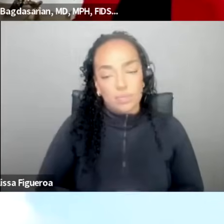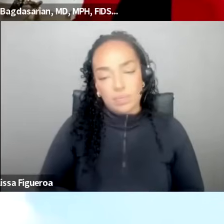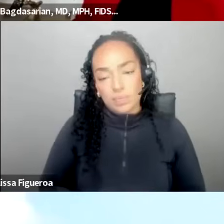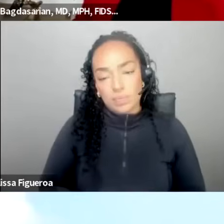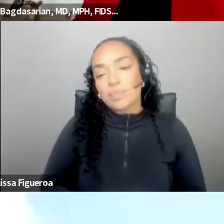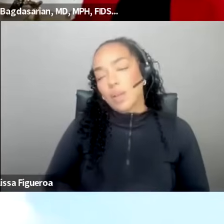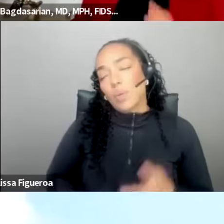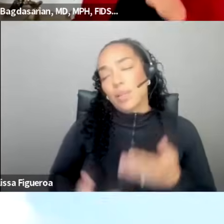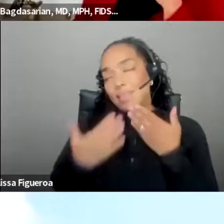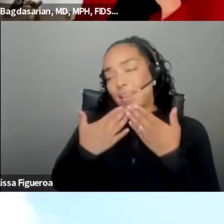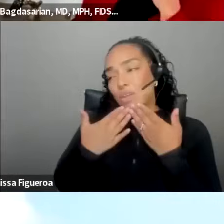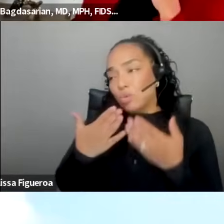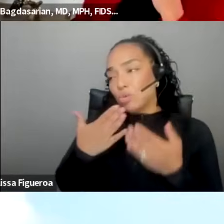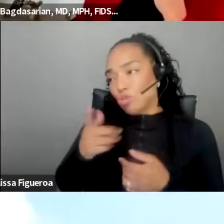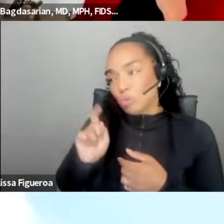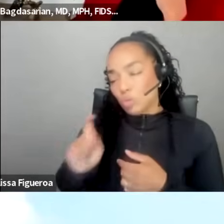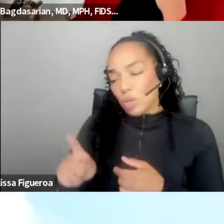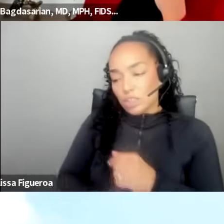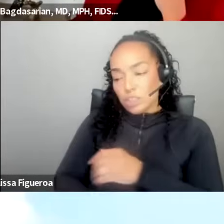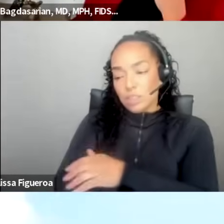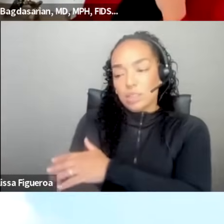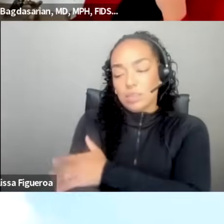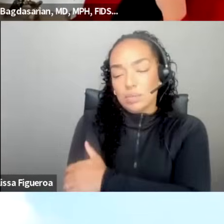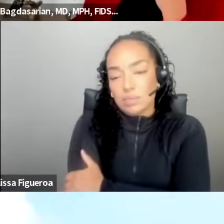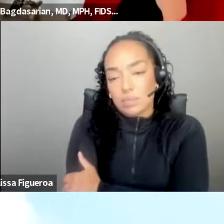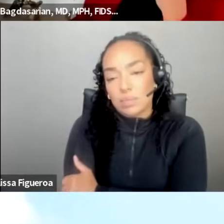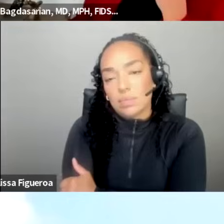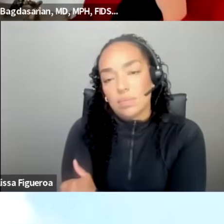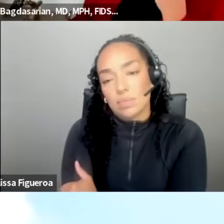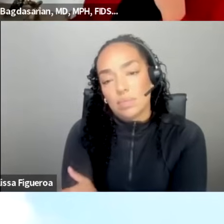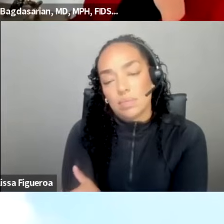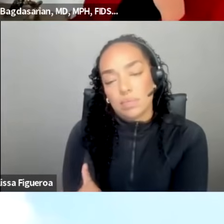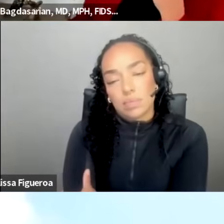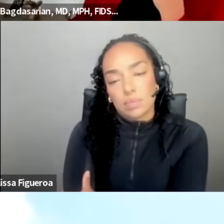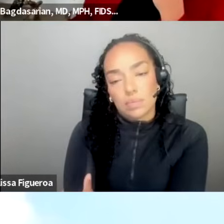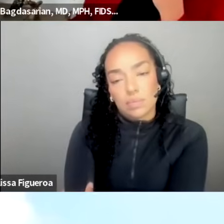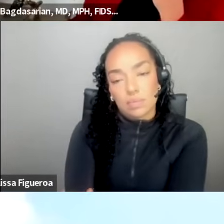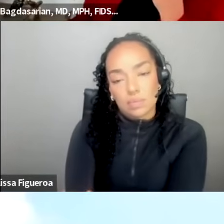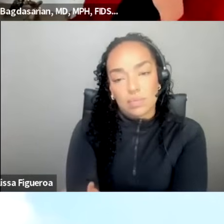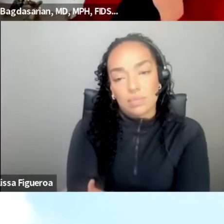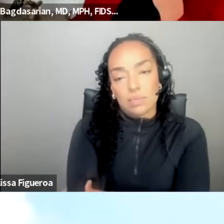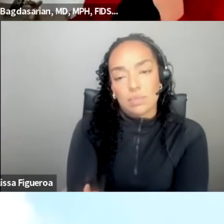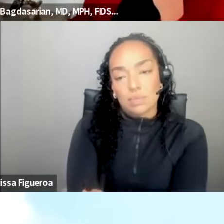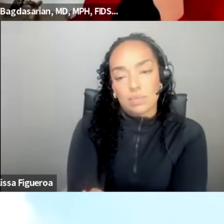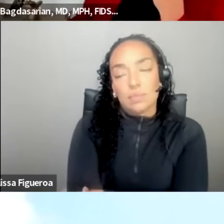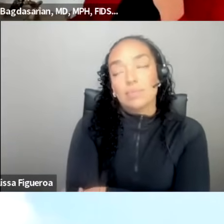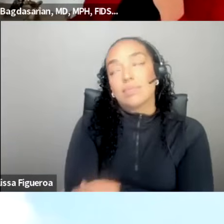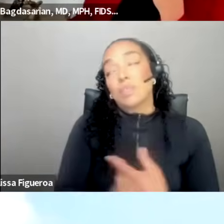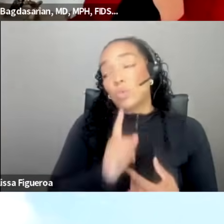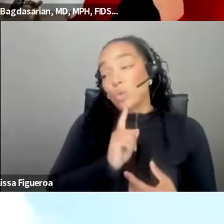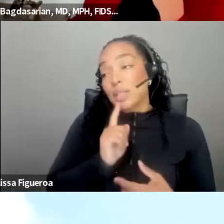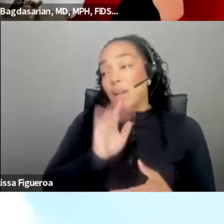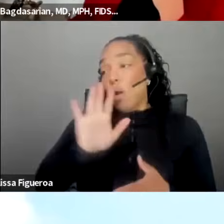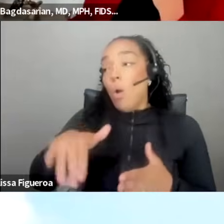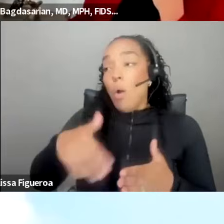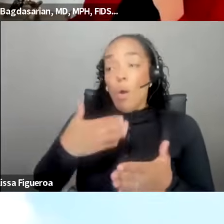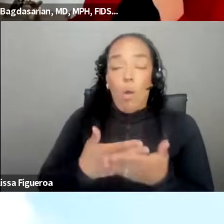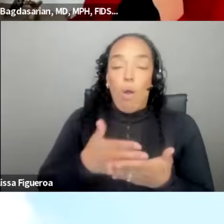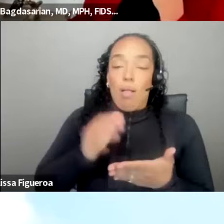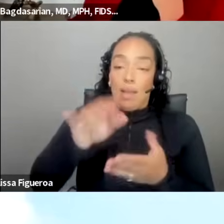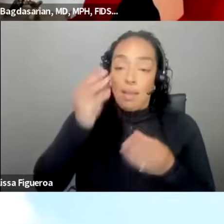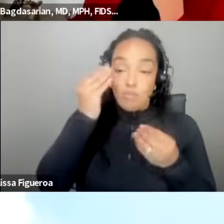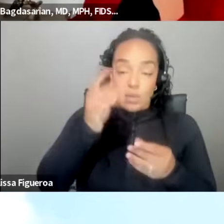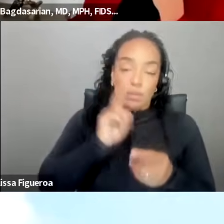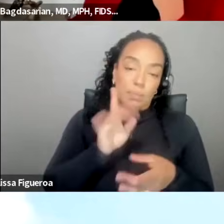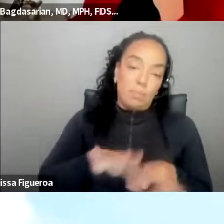good question. And I think to answer your question, I think all of that information is important. And I think for